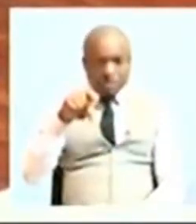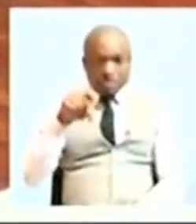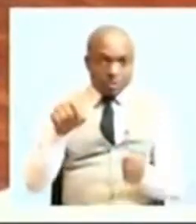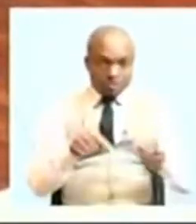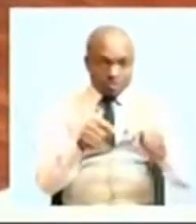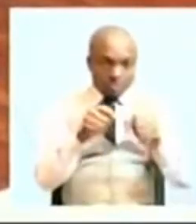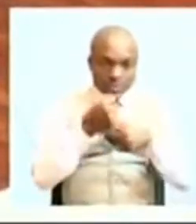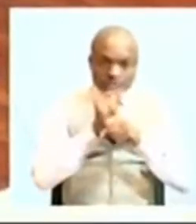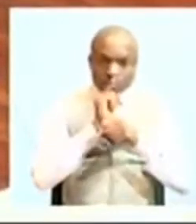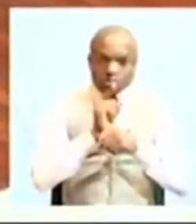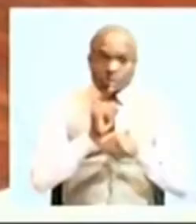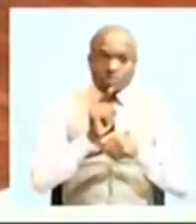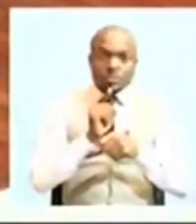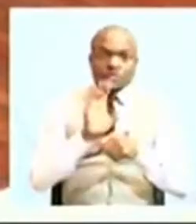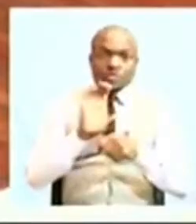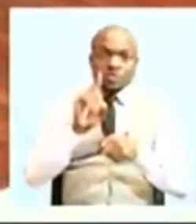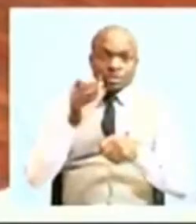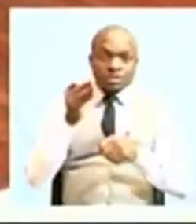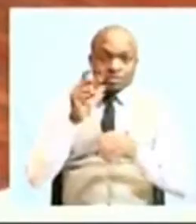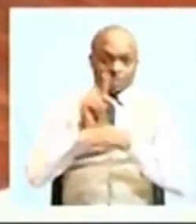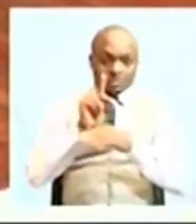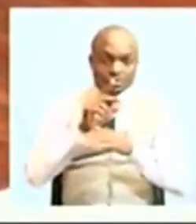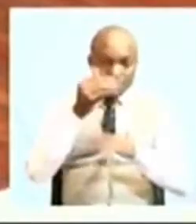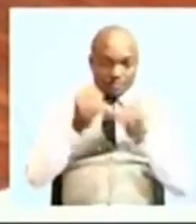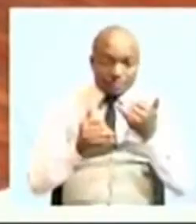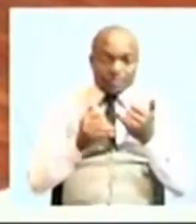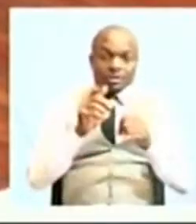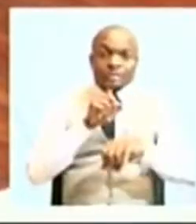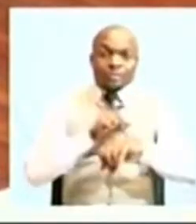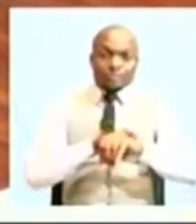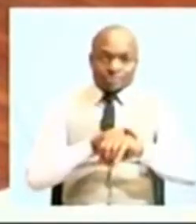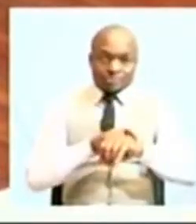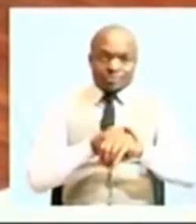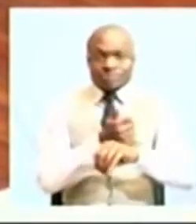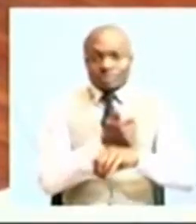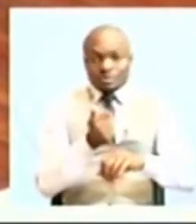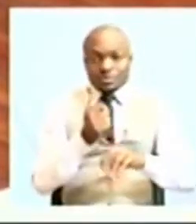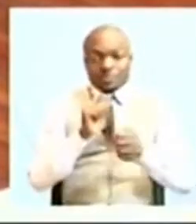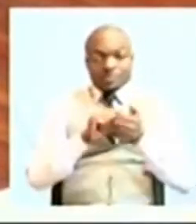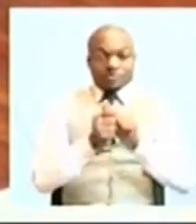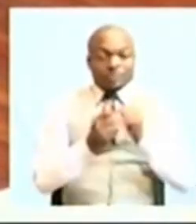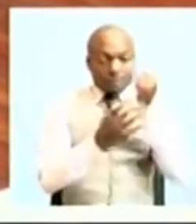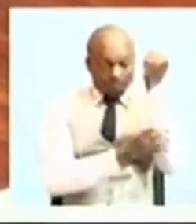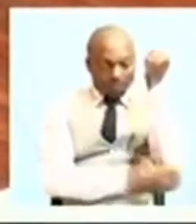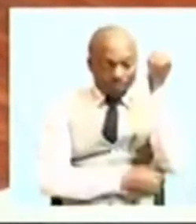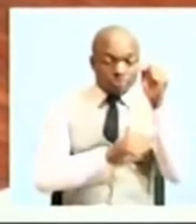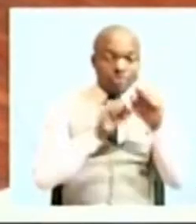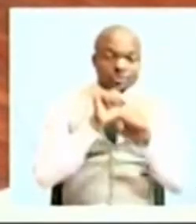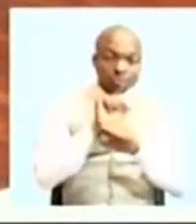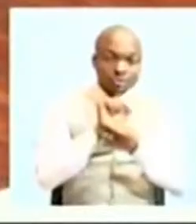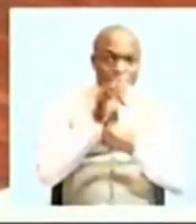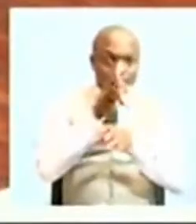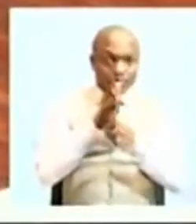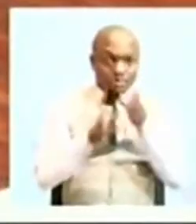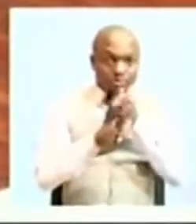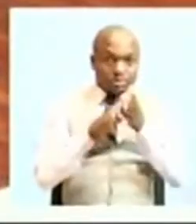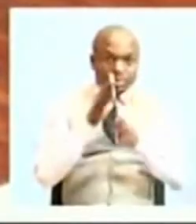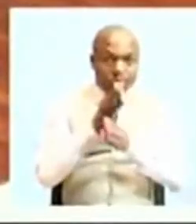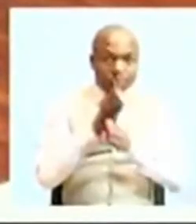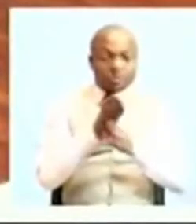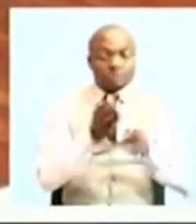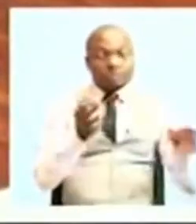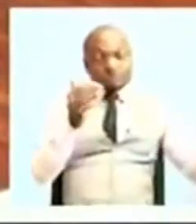projects are completed on time. The next query, Chair, relates to poor workmanship, construction of a deep